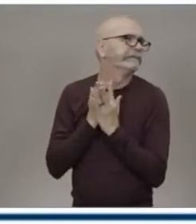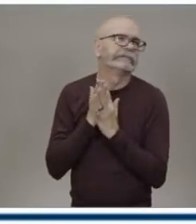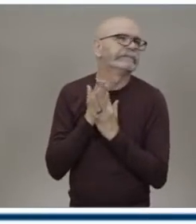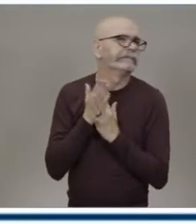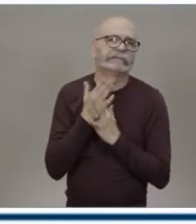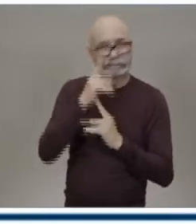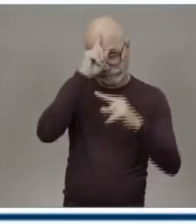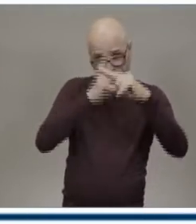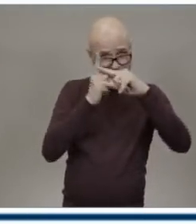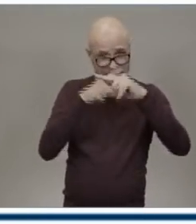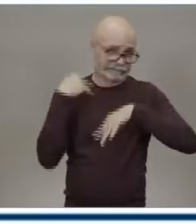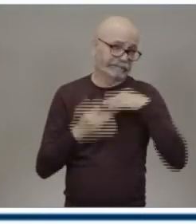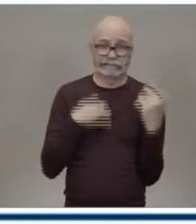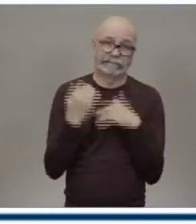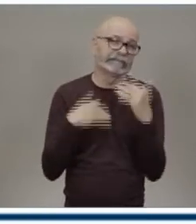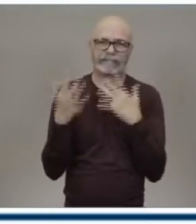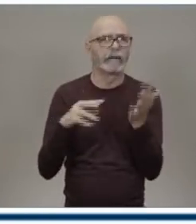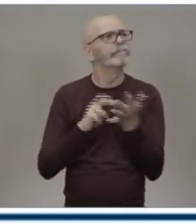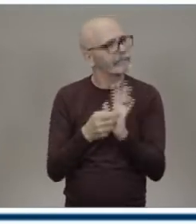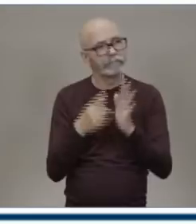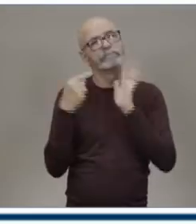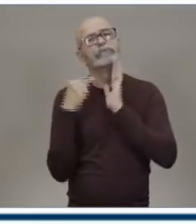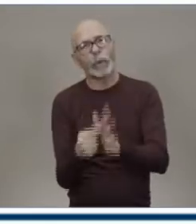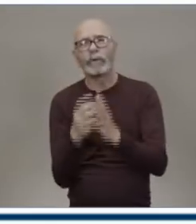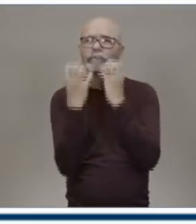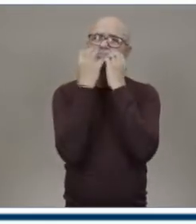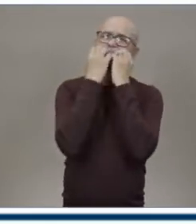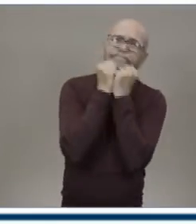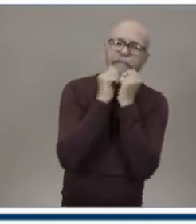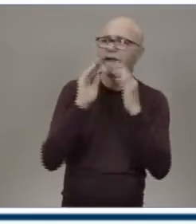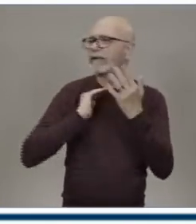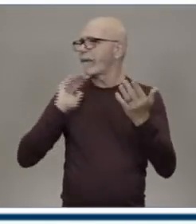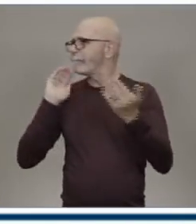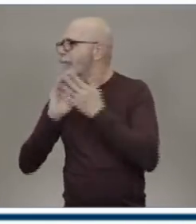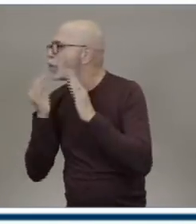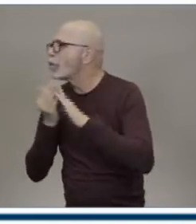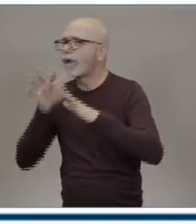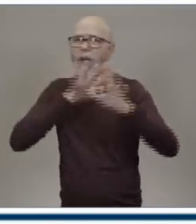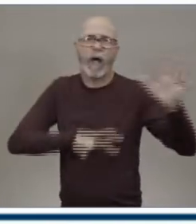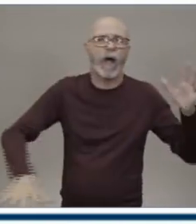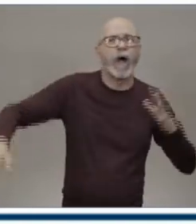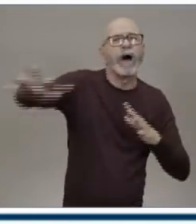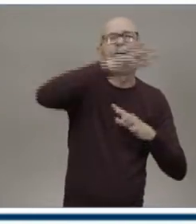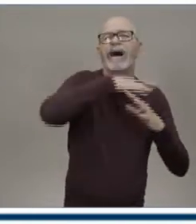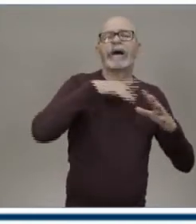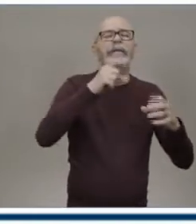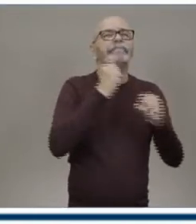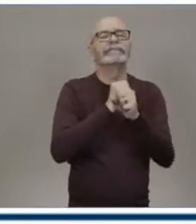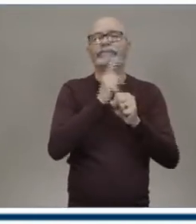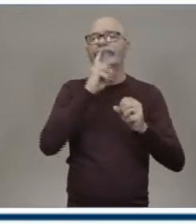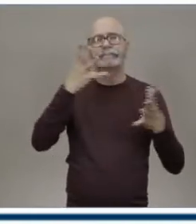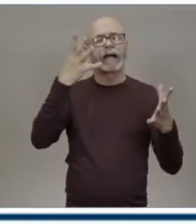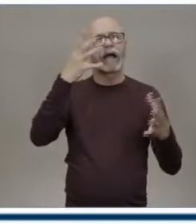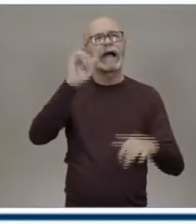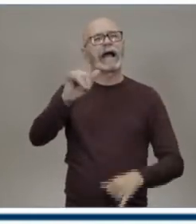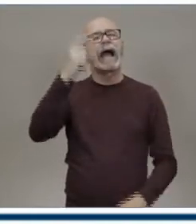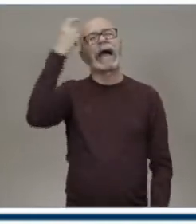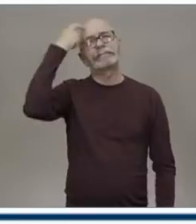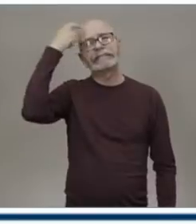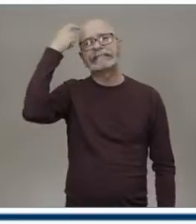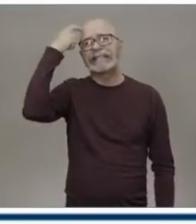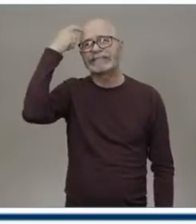shown your sense of caring, community, and common sense. You have shown that kindness can spread more quickly than any